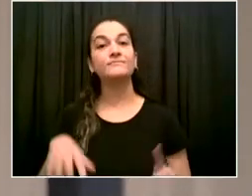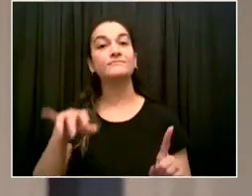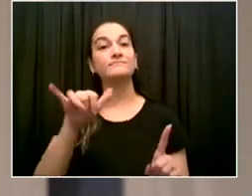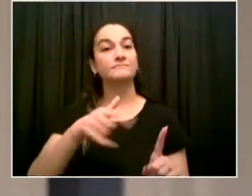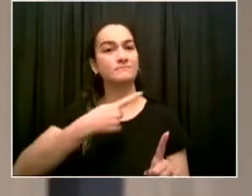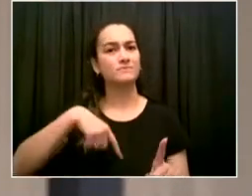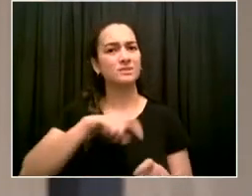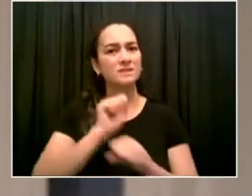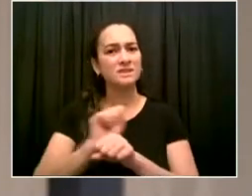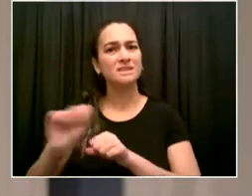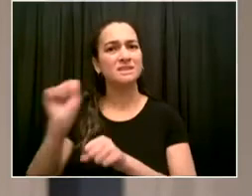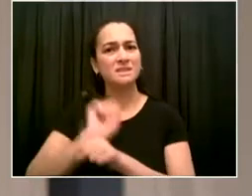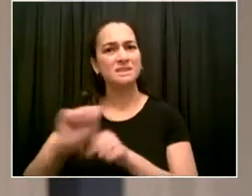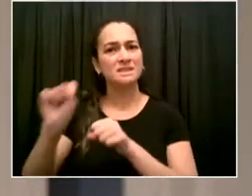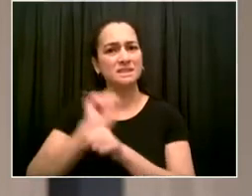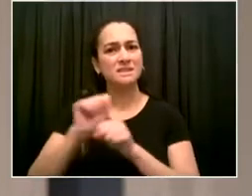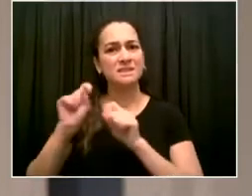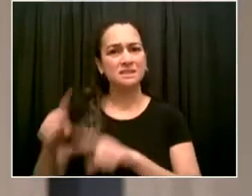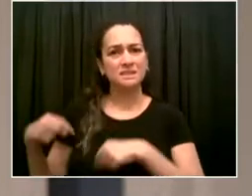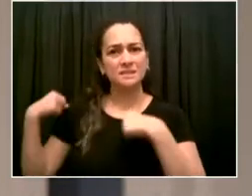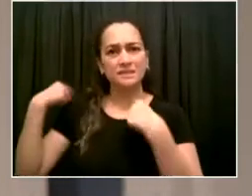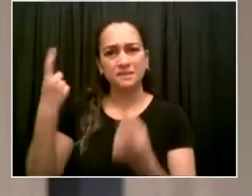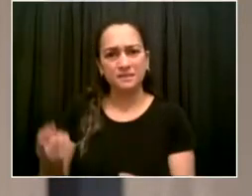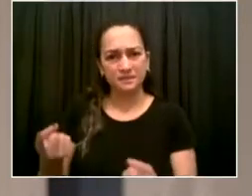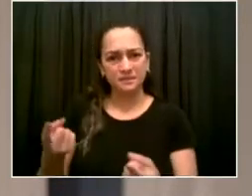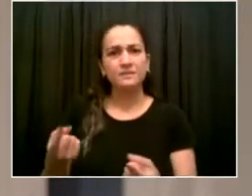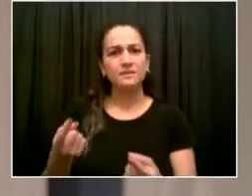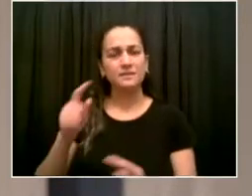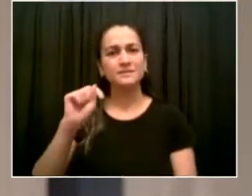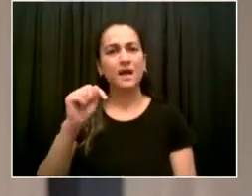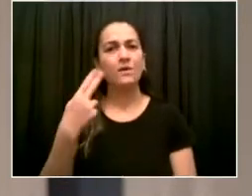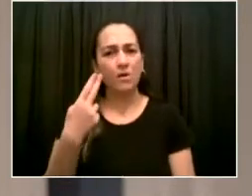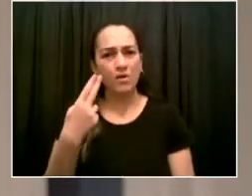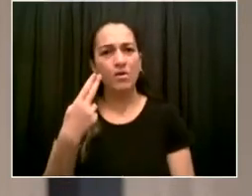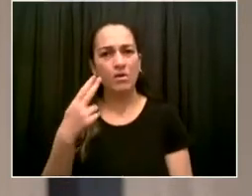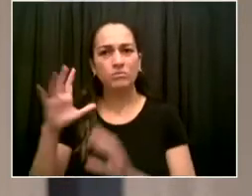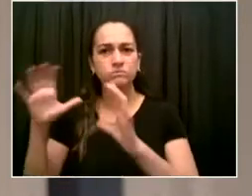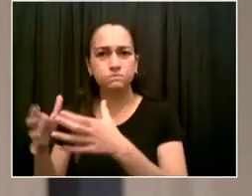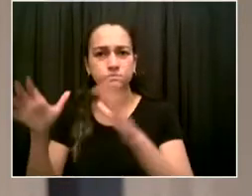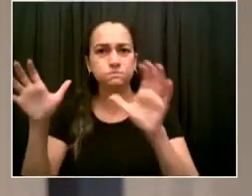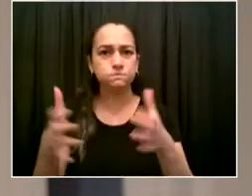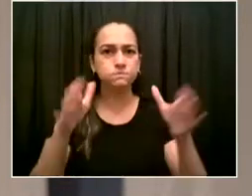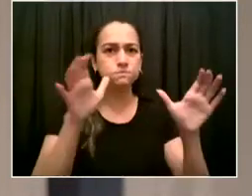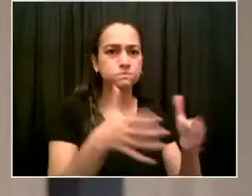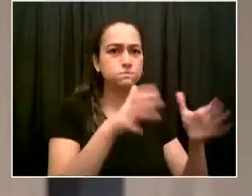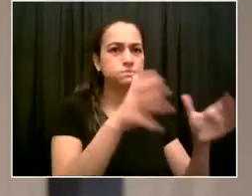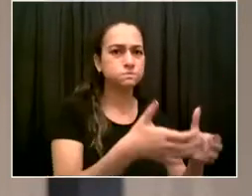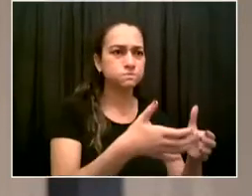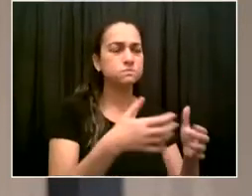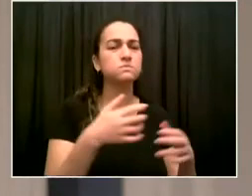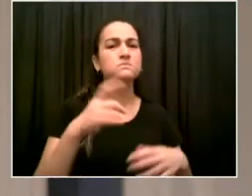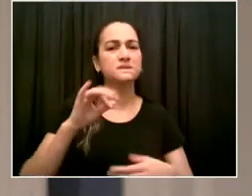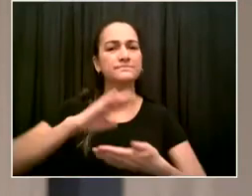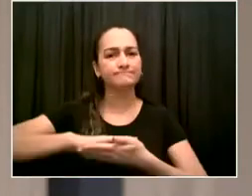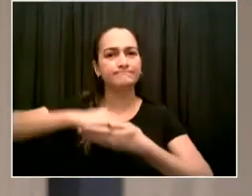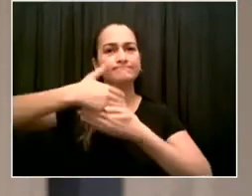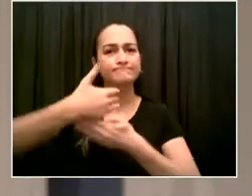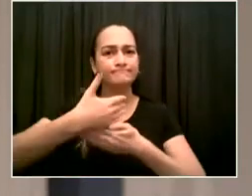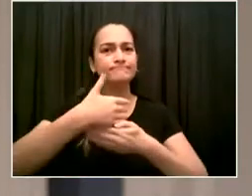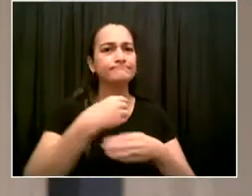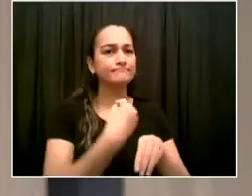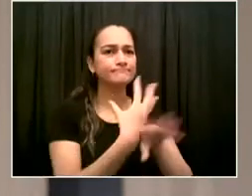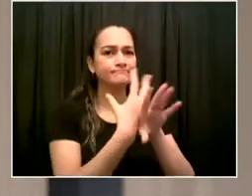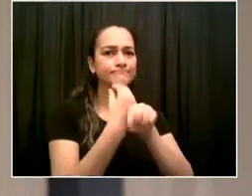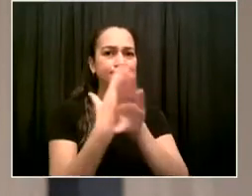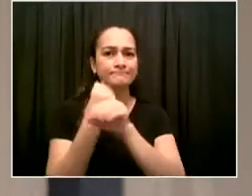in every borough. And we listened to the concerns that people had and the experiences that they had with the